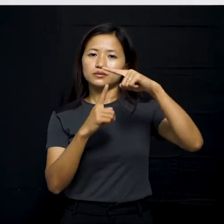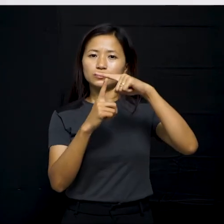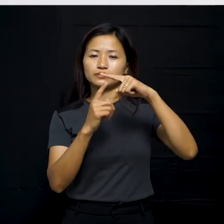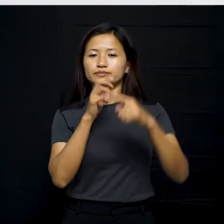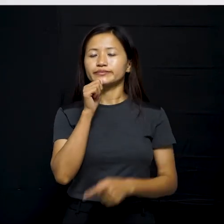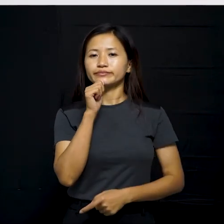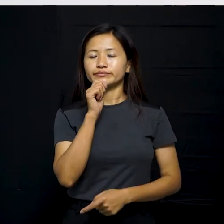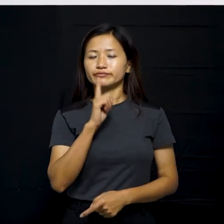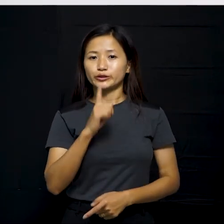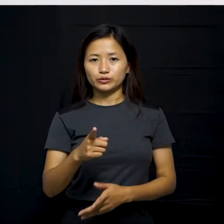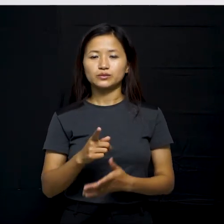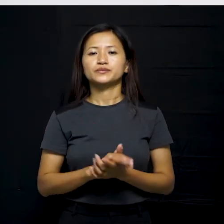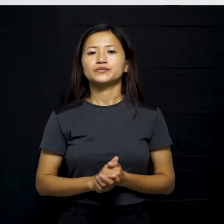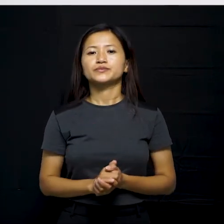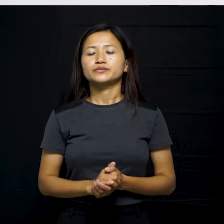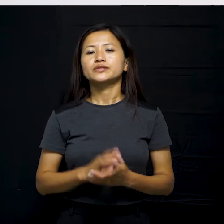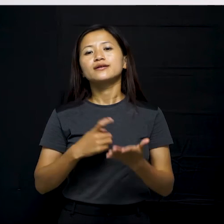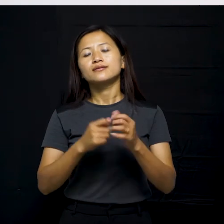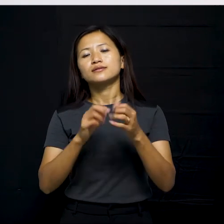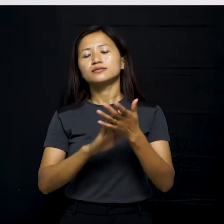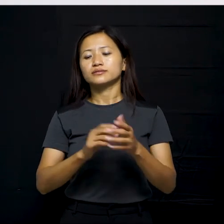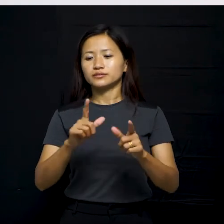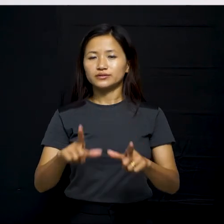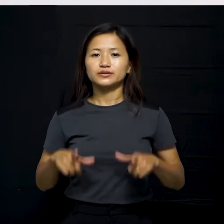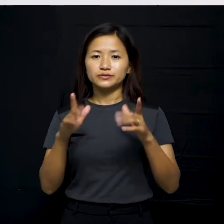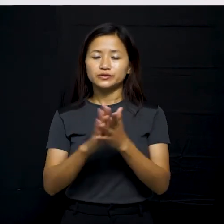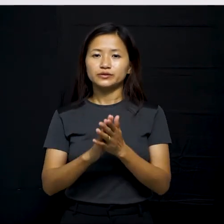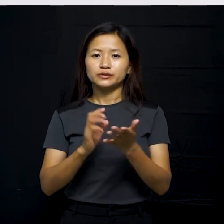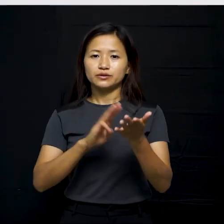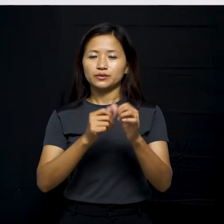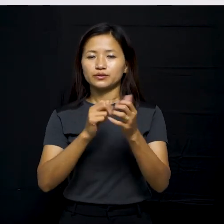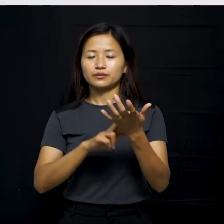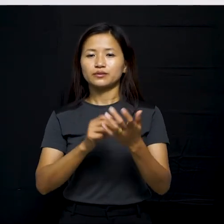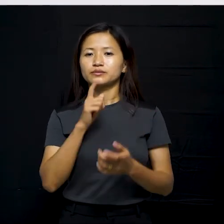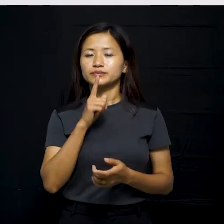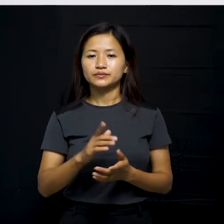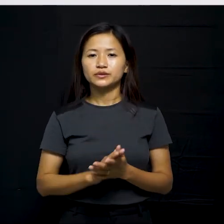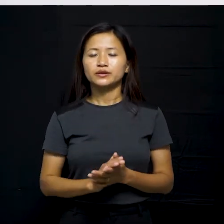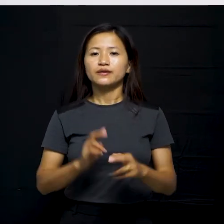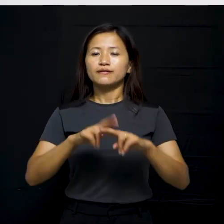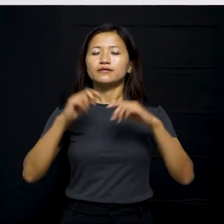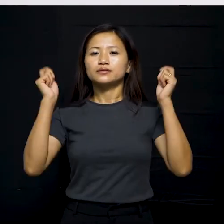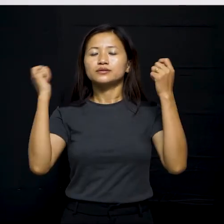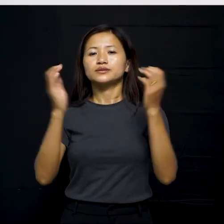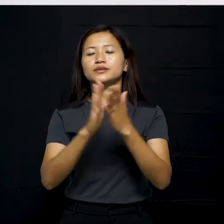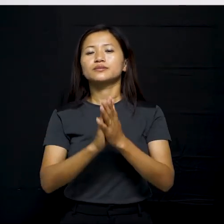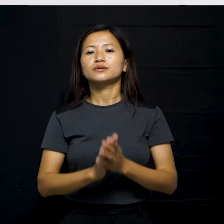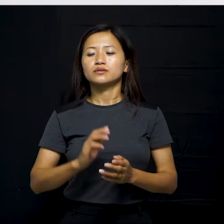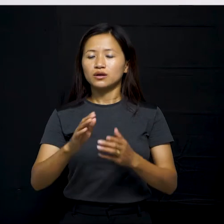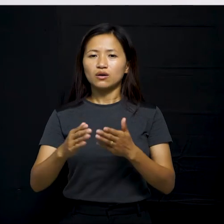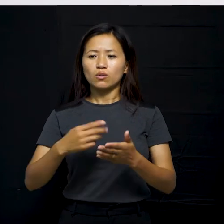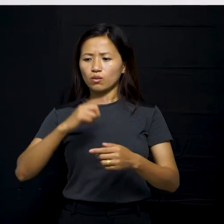of the Nagas also live in regions of Myanmar. The second one is festivals are celebrated only after